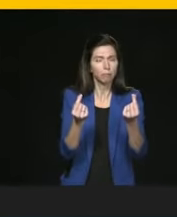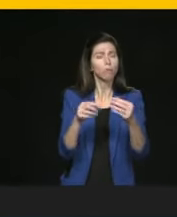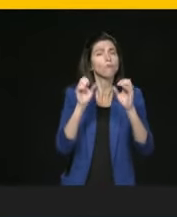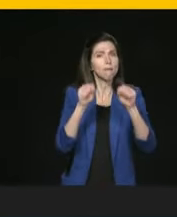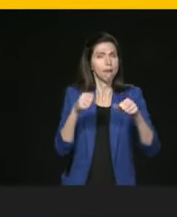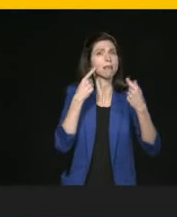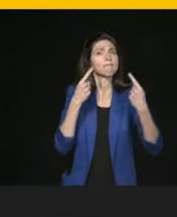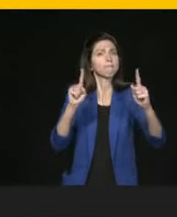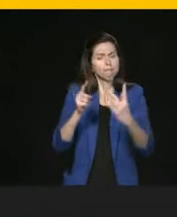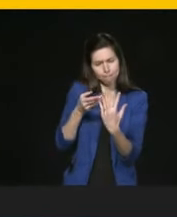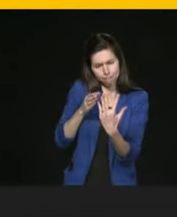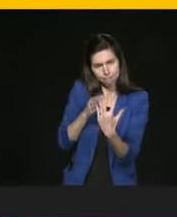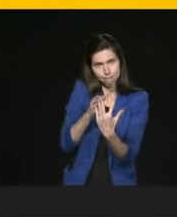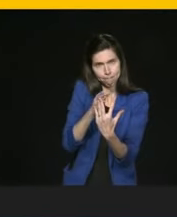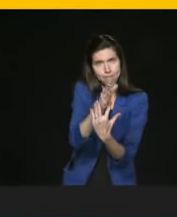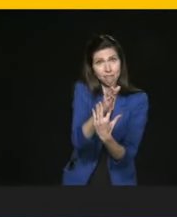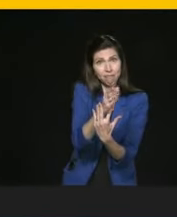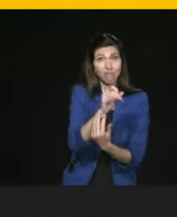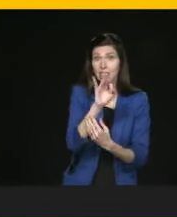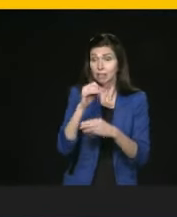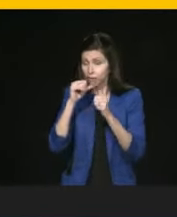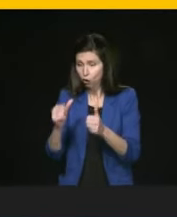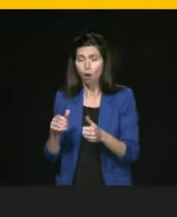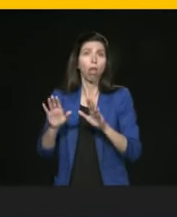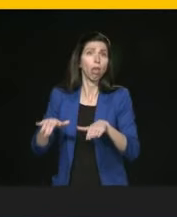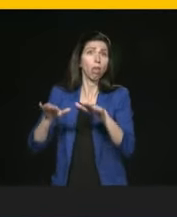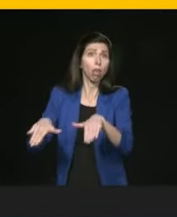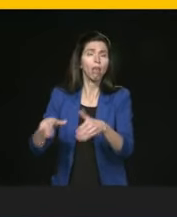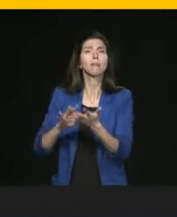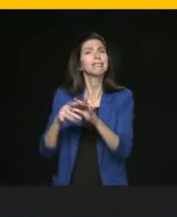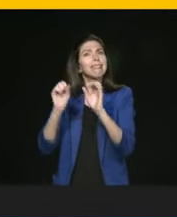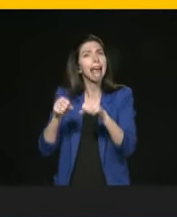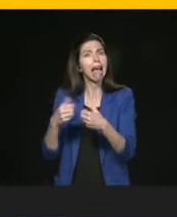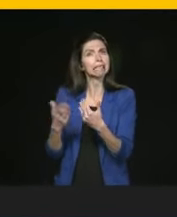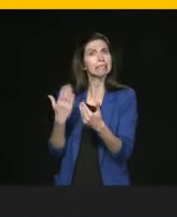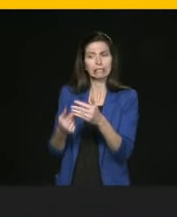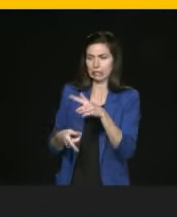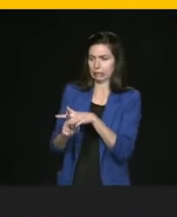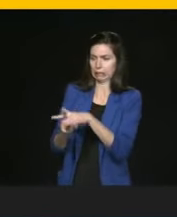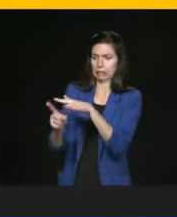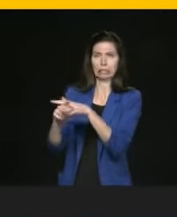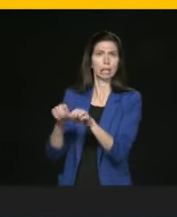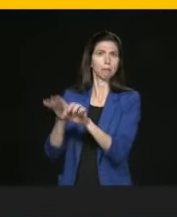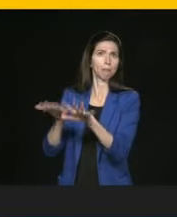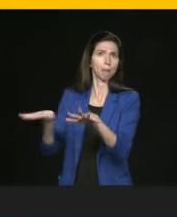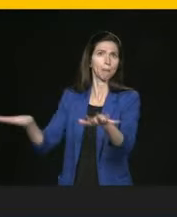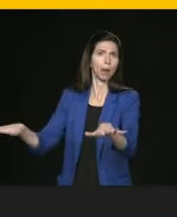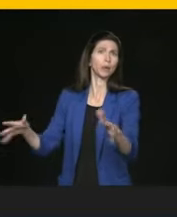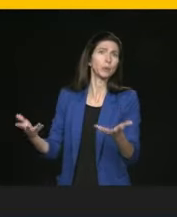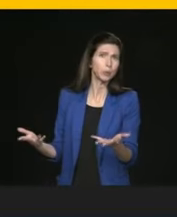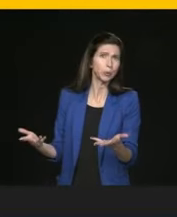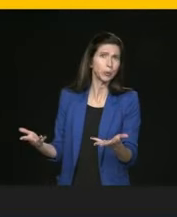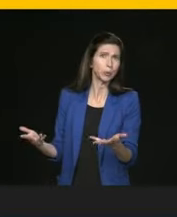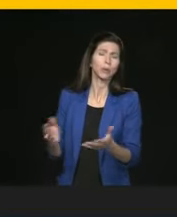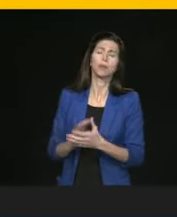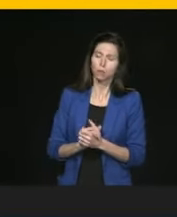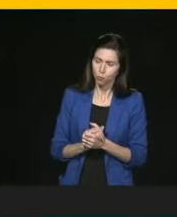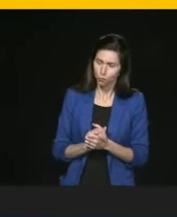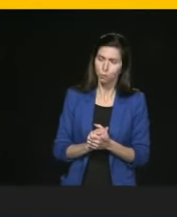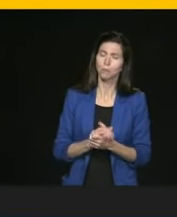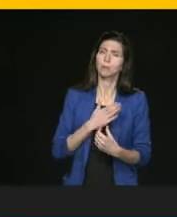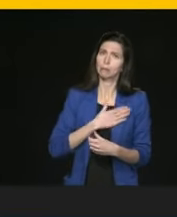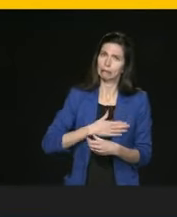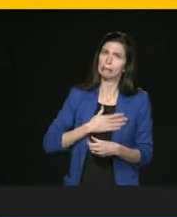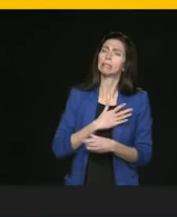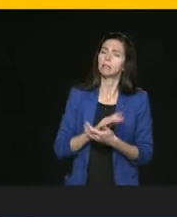be sparked anywhere at any time. Remember, as Dr. Tam also said, this is not a